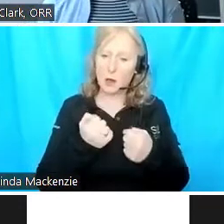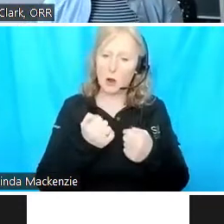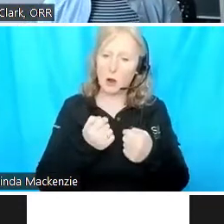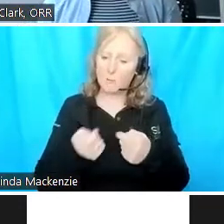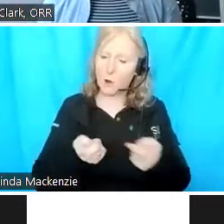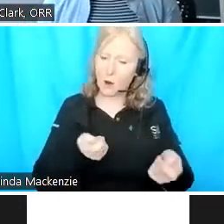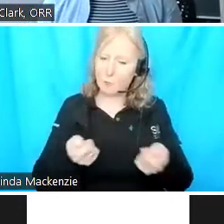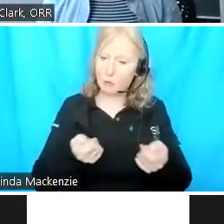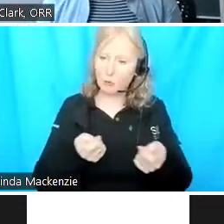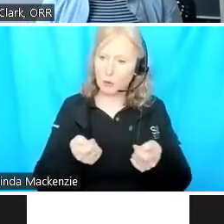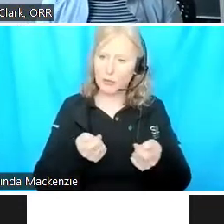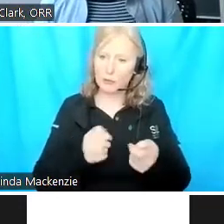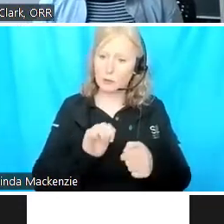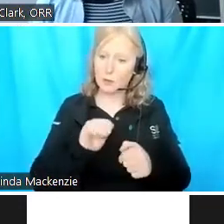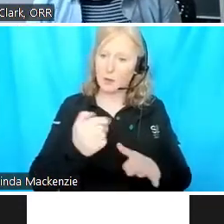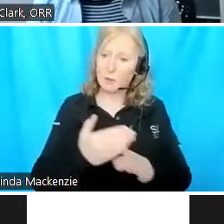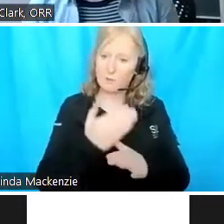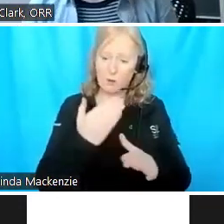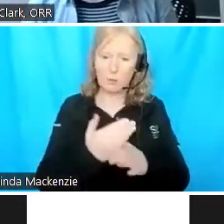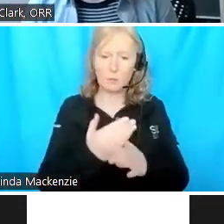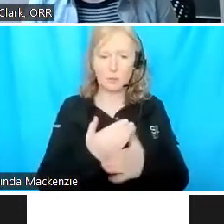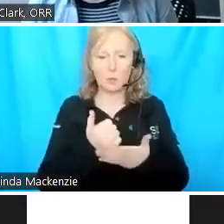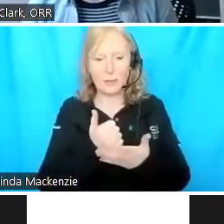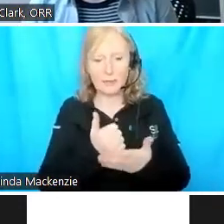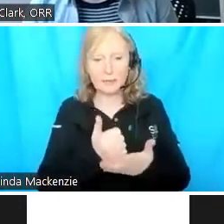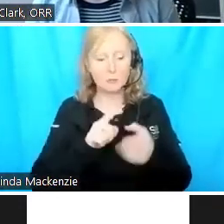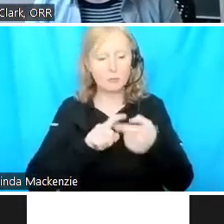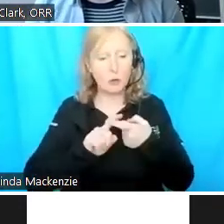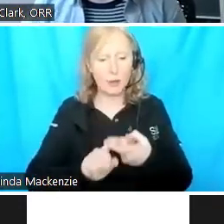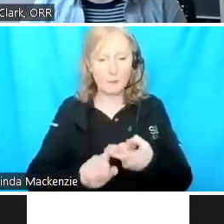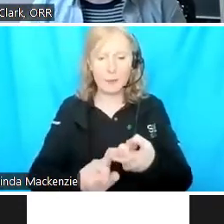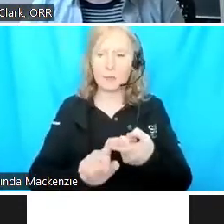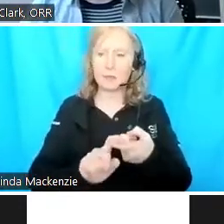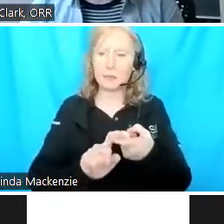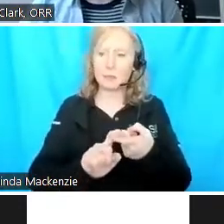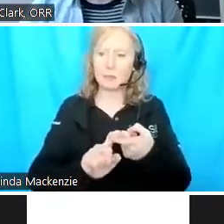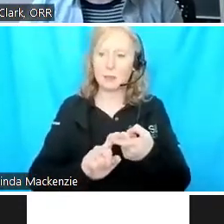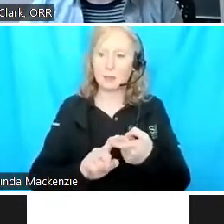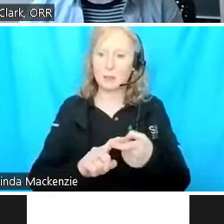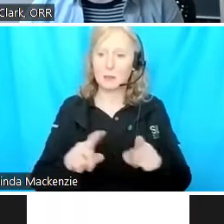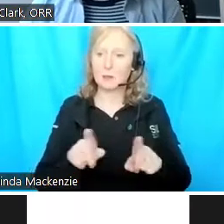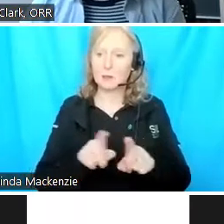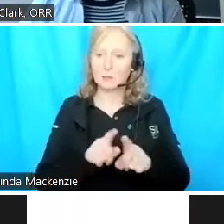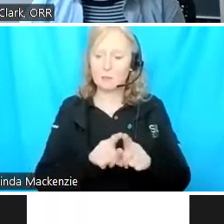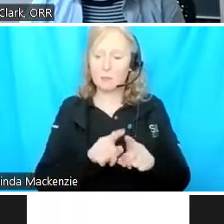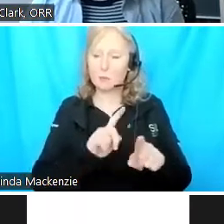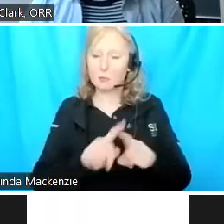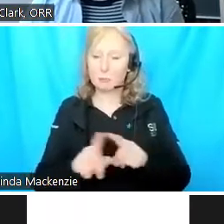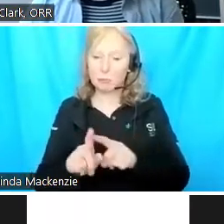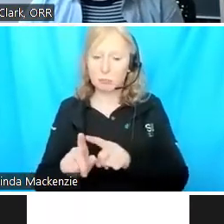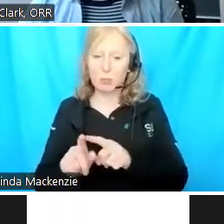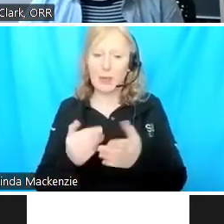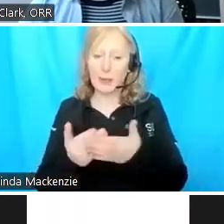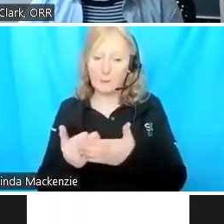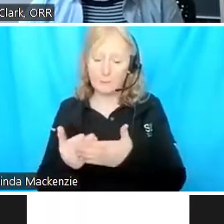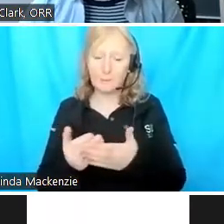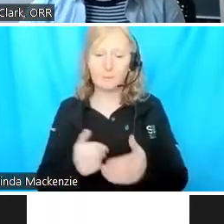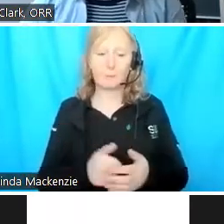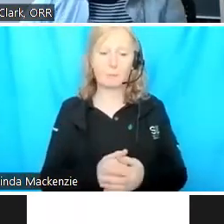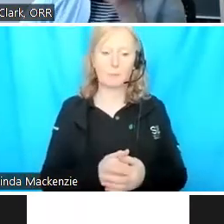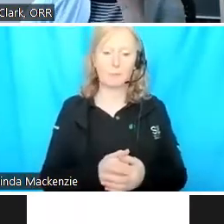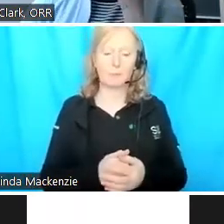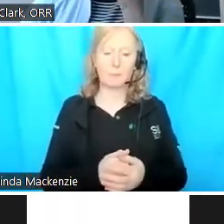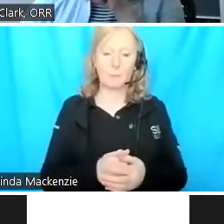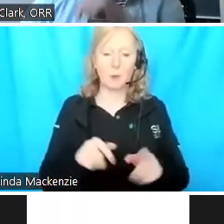So areas like assistance reliability and the submission of redress claims. And we continue to conduct